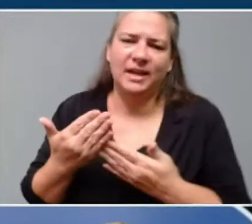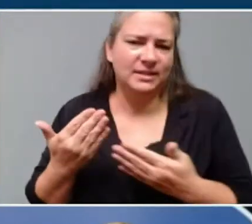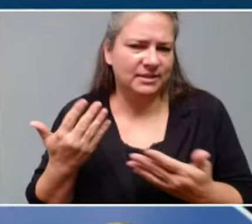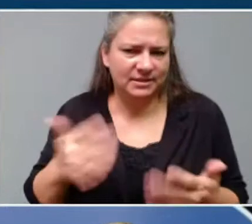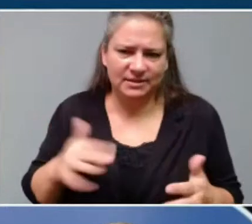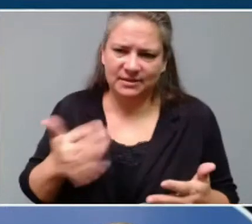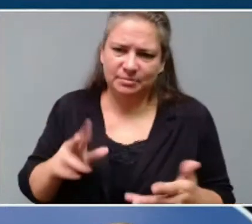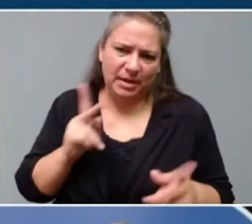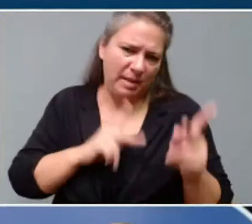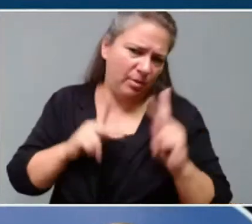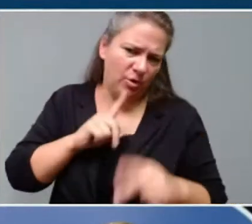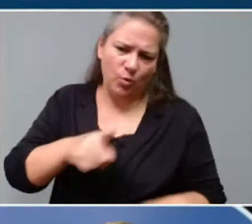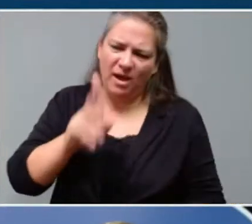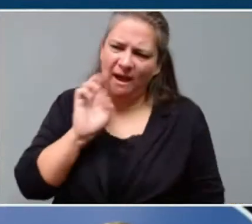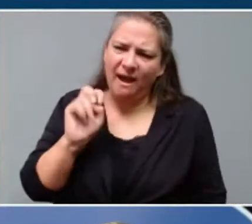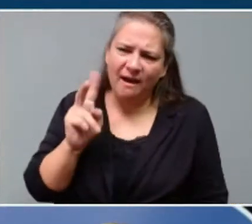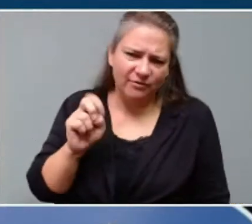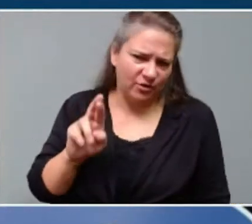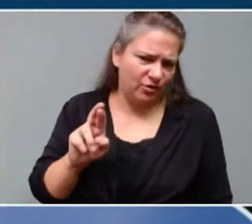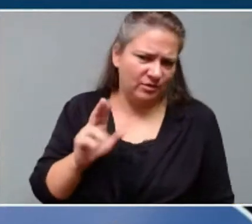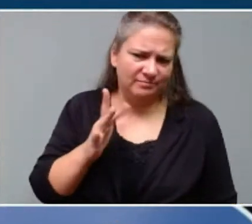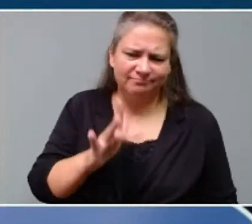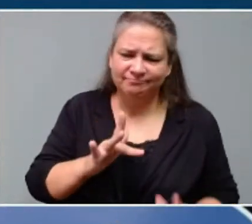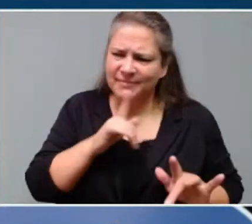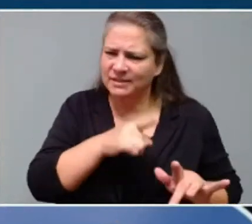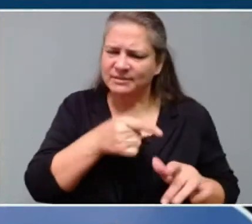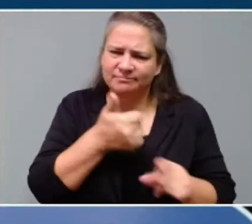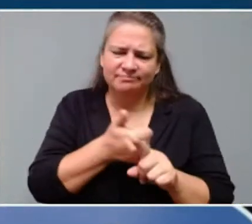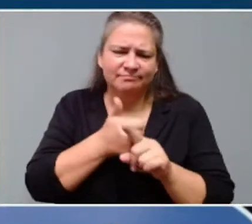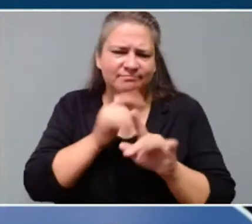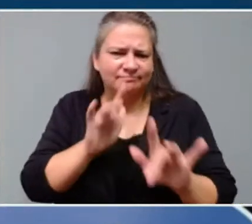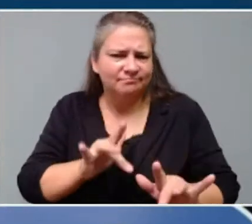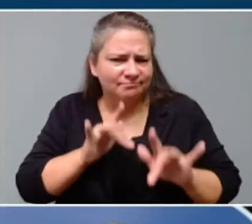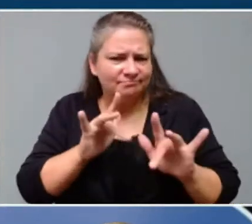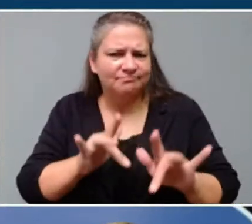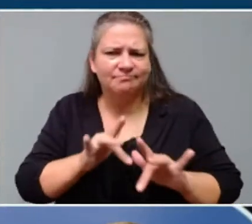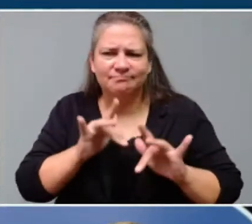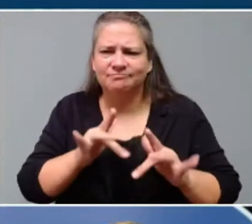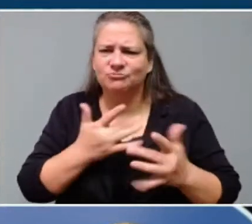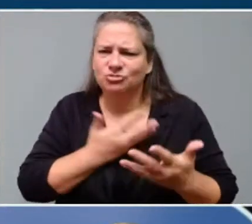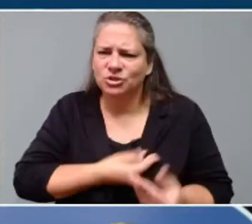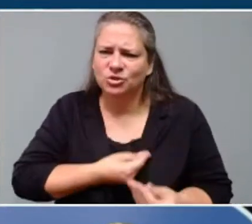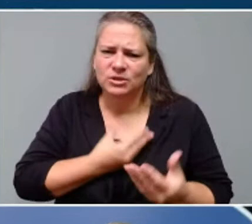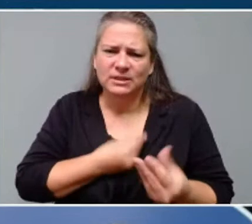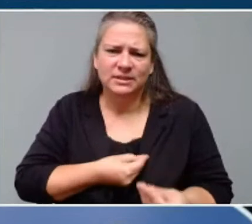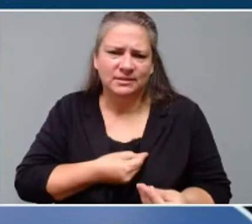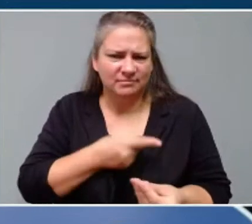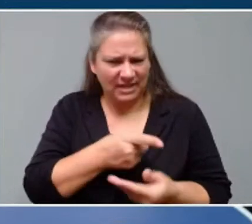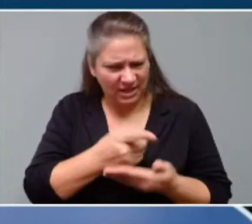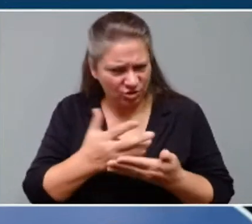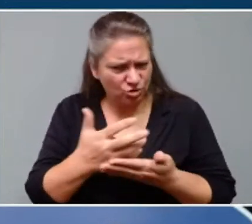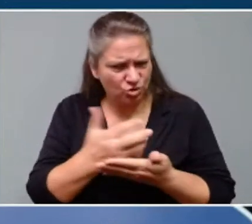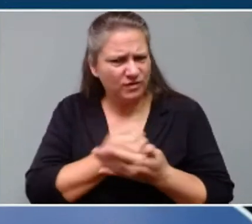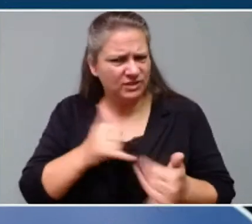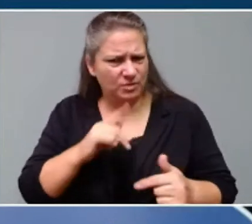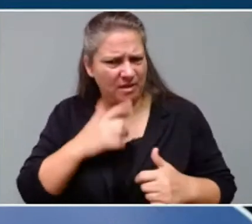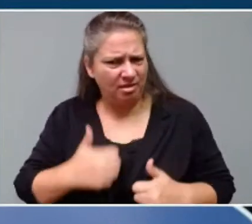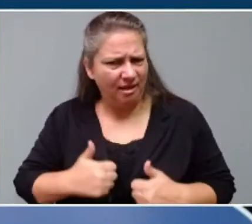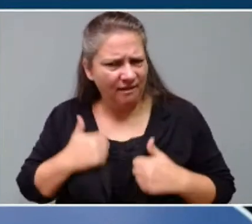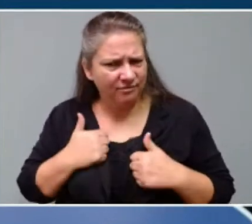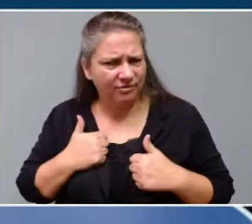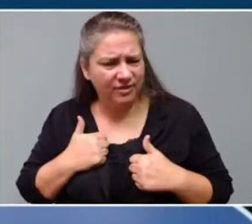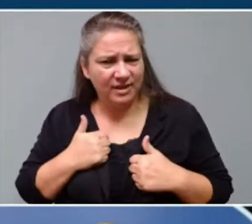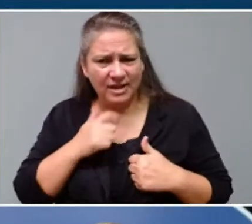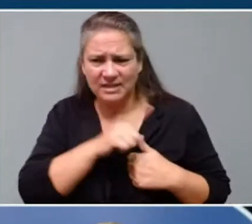individuals you would ever meet, generous. He deserves to still be here, and his family doesn't deserve to go